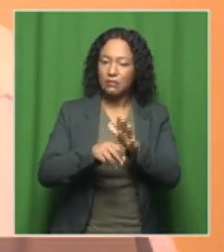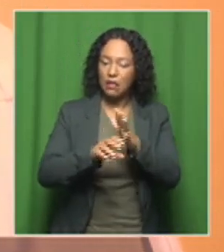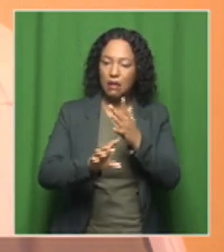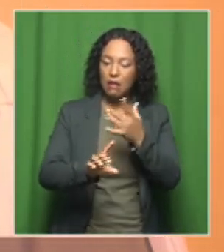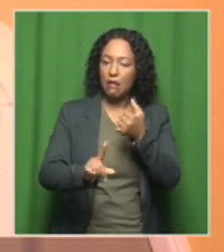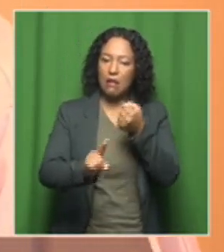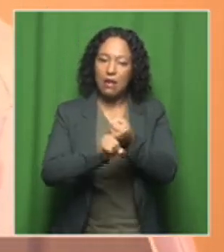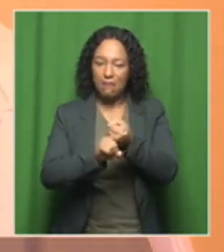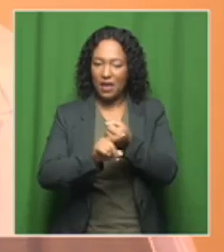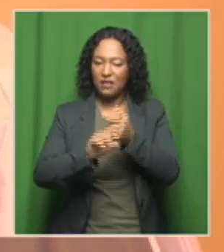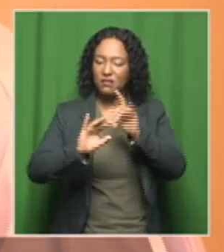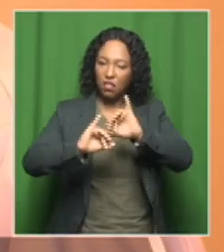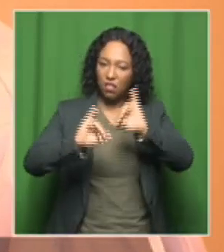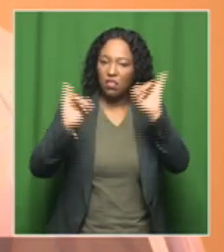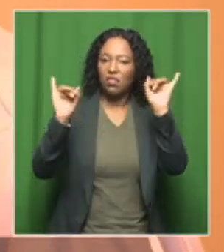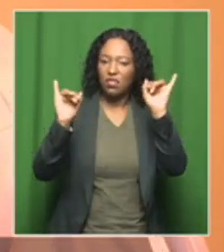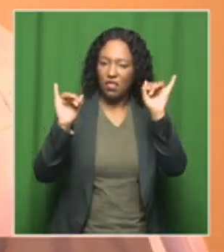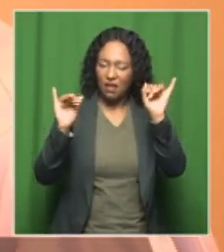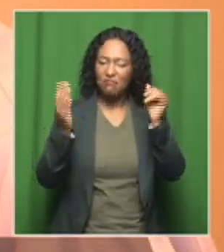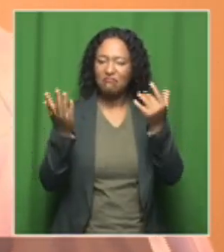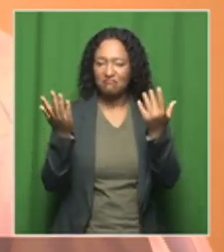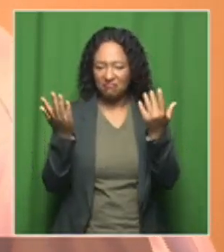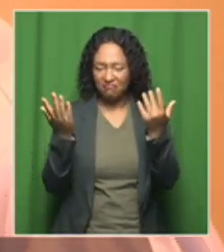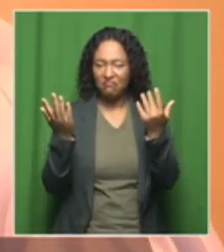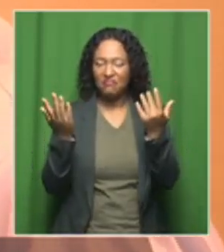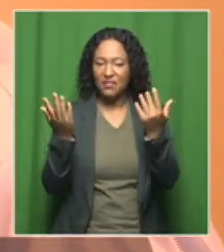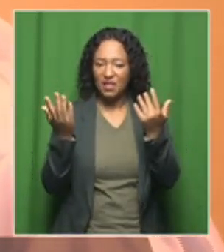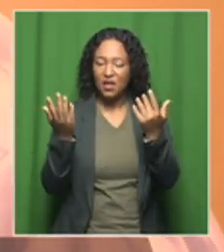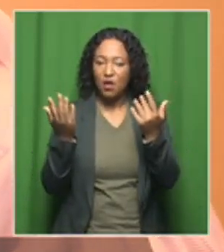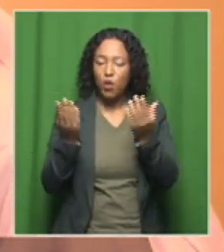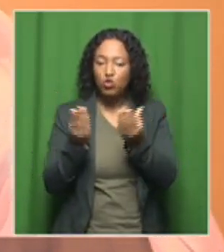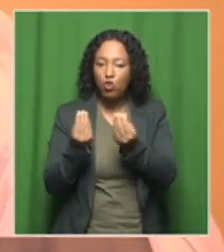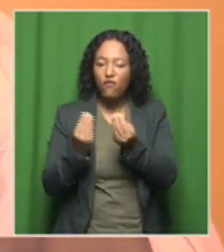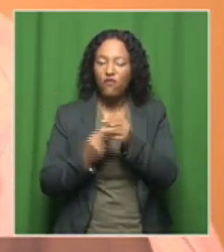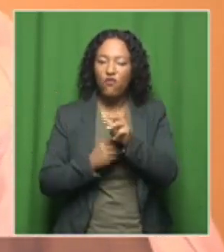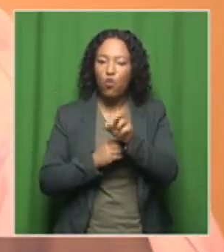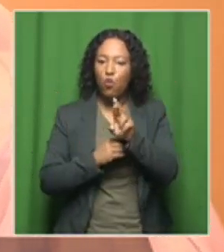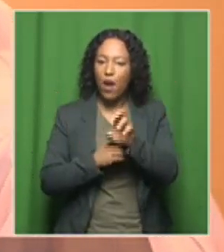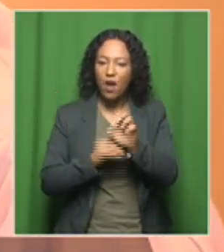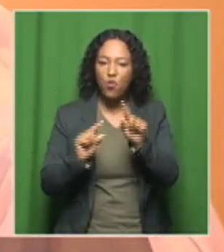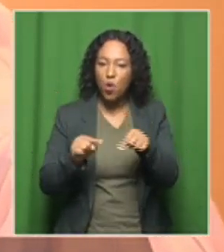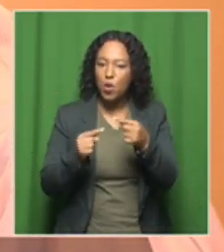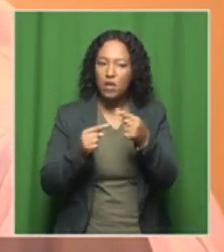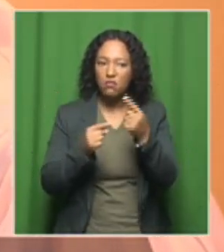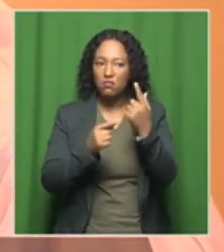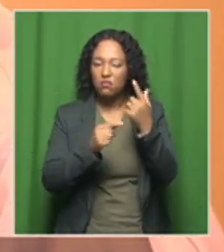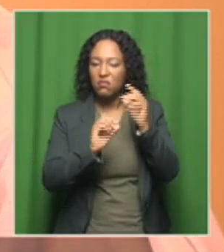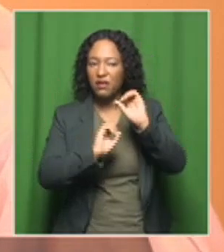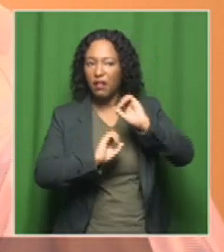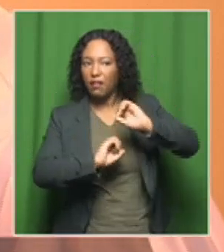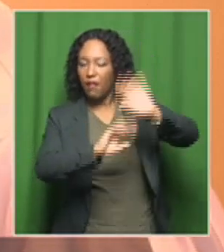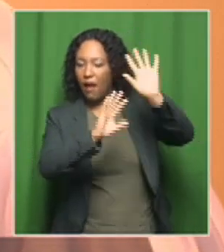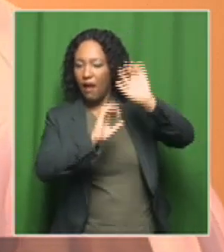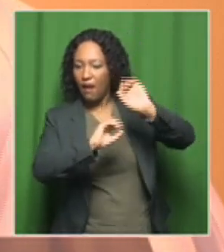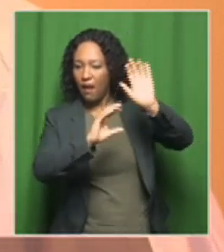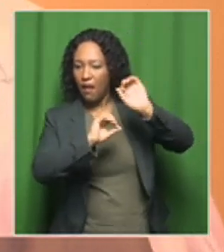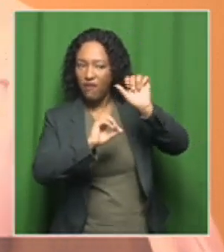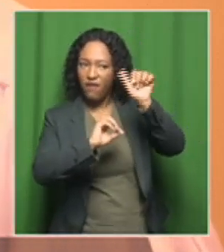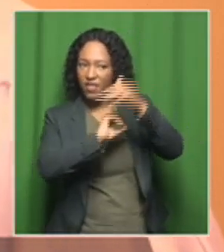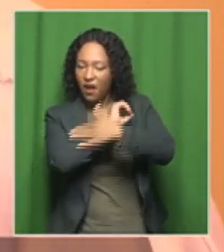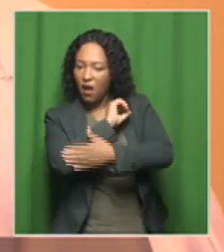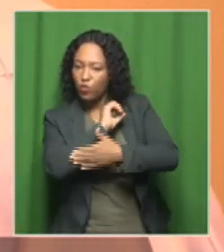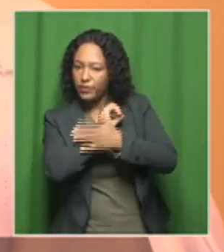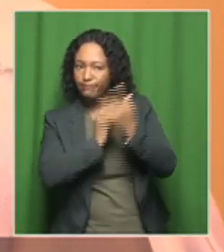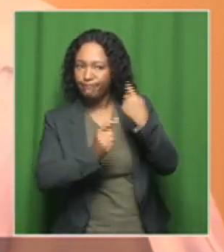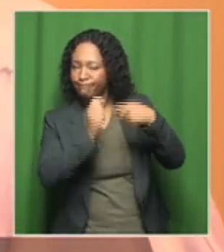stopped airplanes, and if the stuff we're making here didn't get to the market inside a day or so, it wasn't any use. So we had a big